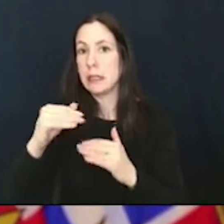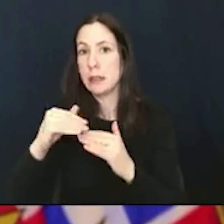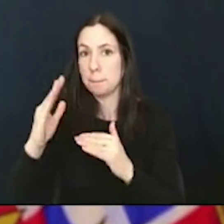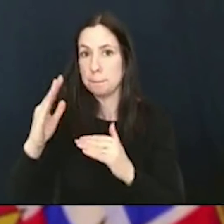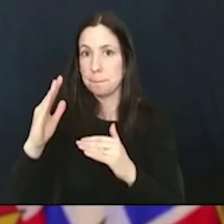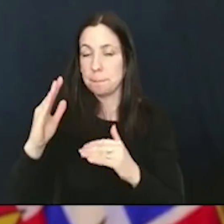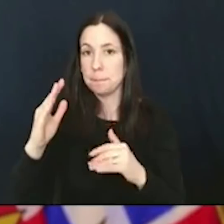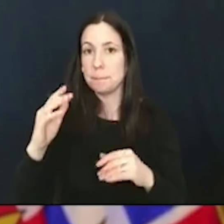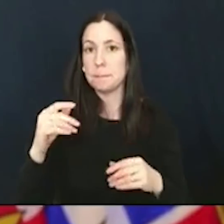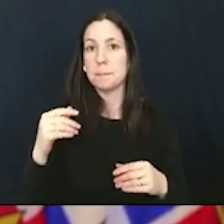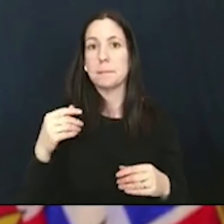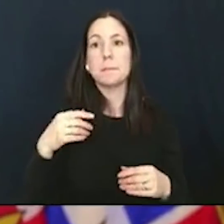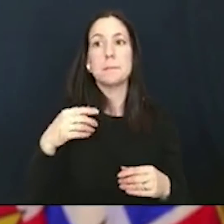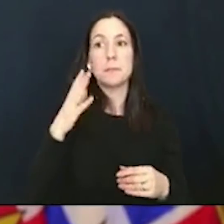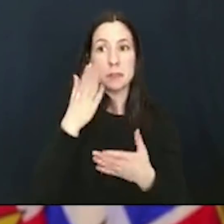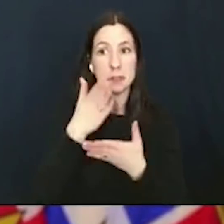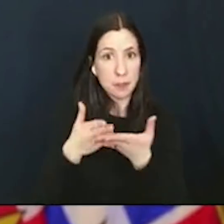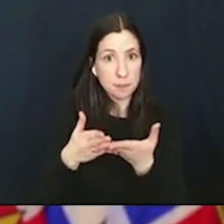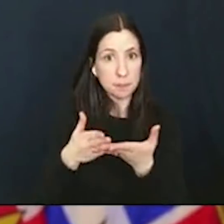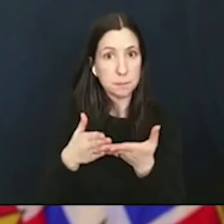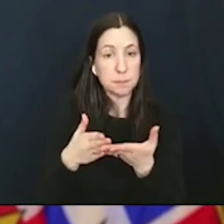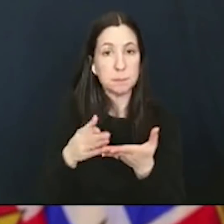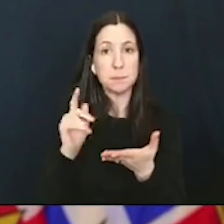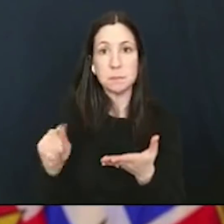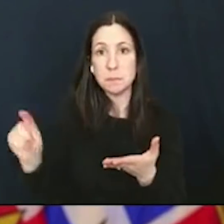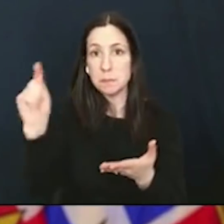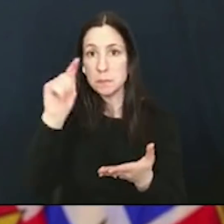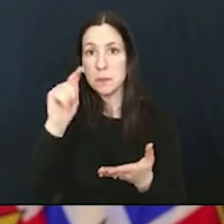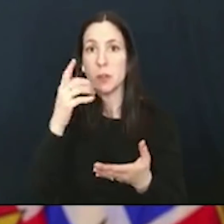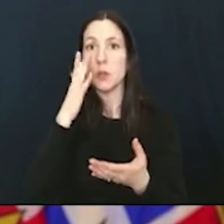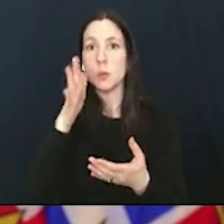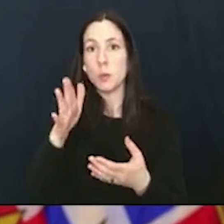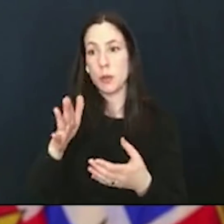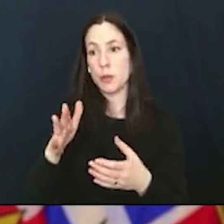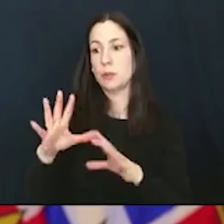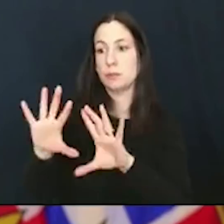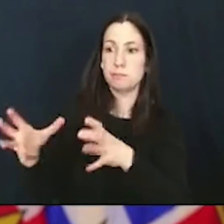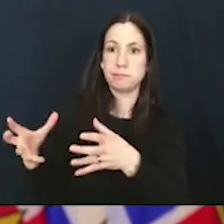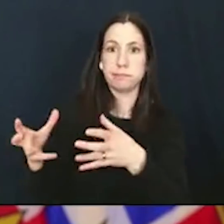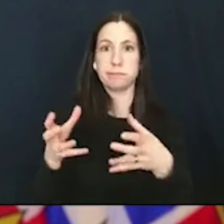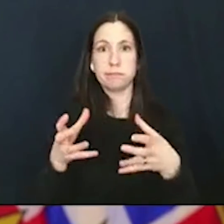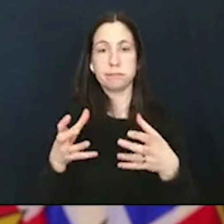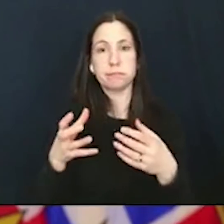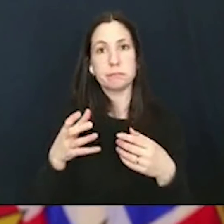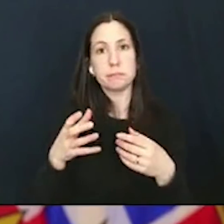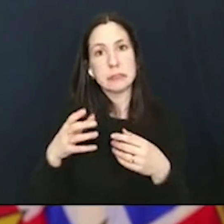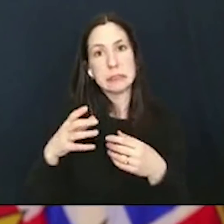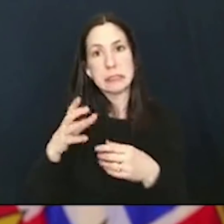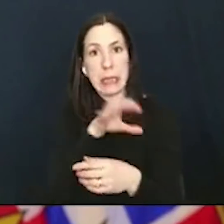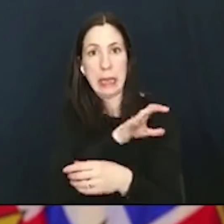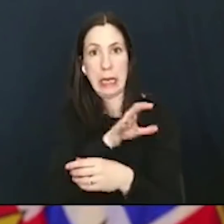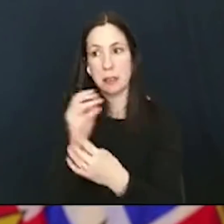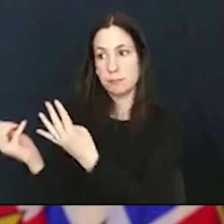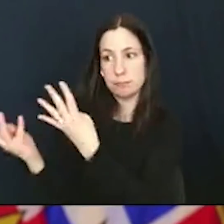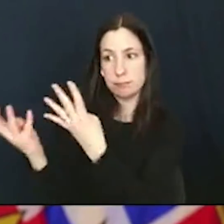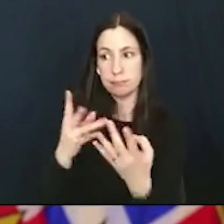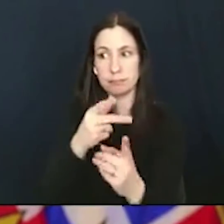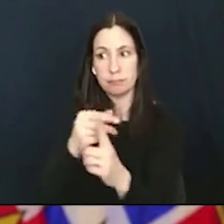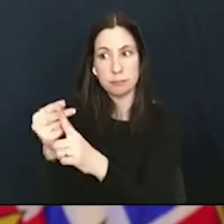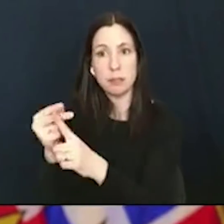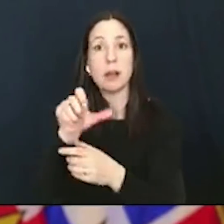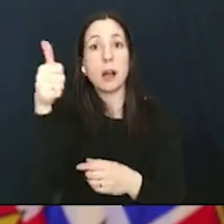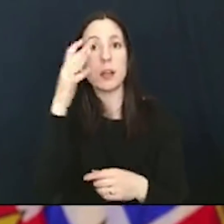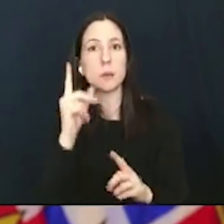slightly different. Some of them will be the mass clinics, and some of them will be tailored more to the people that